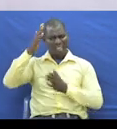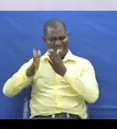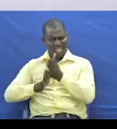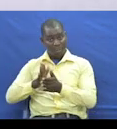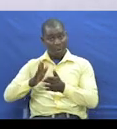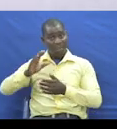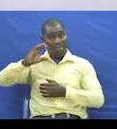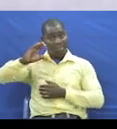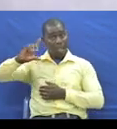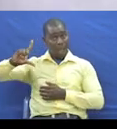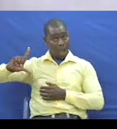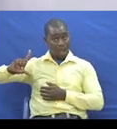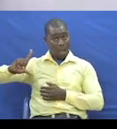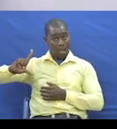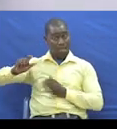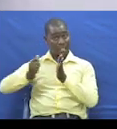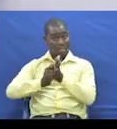we know its symbol is a Cl,